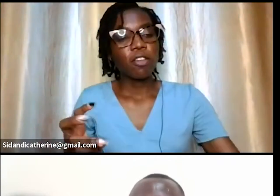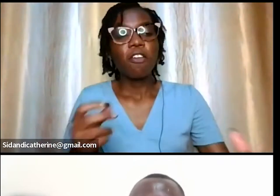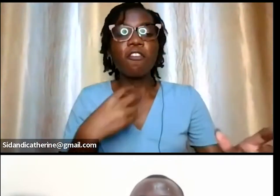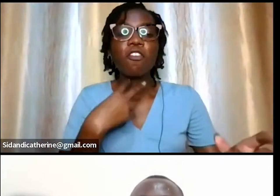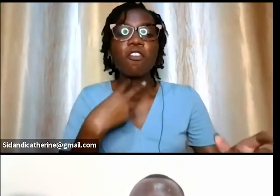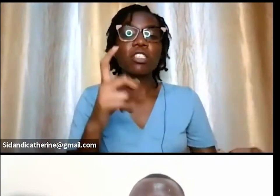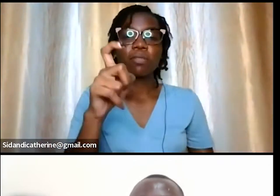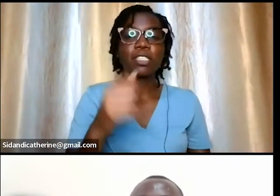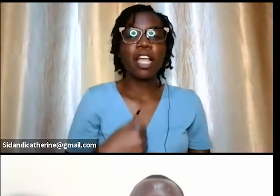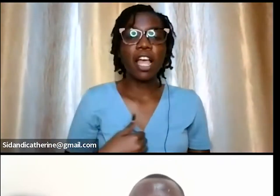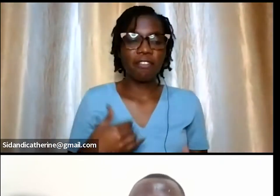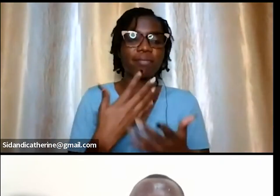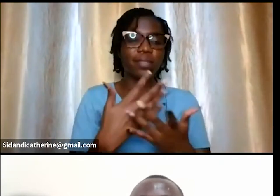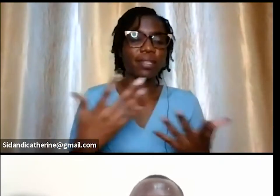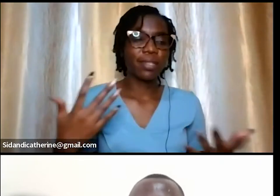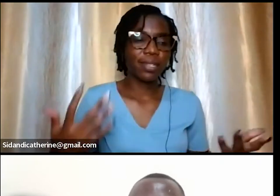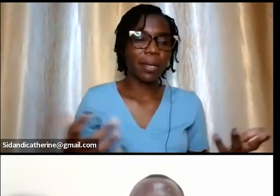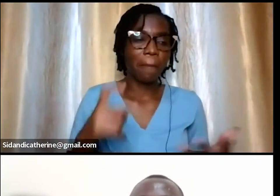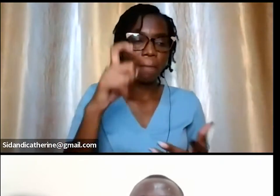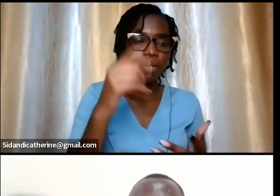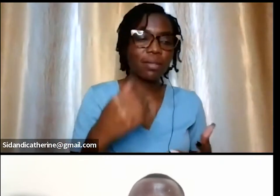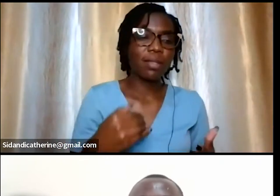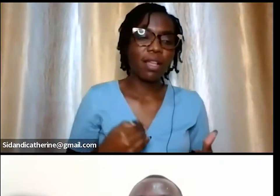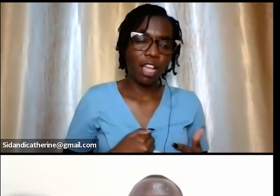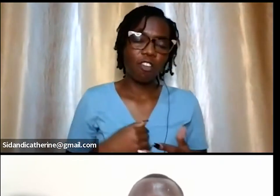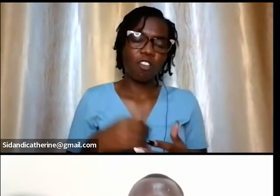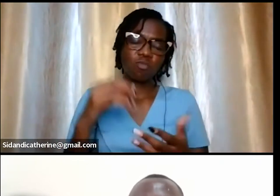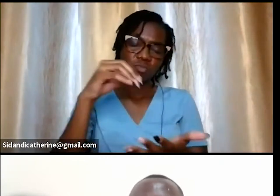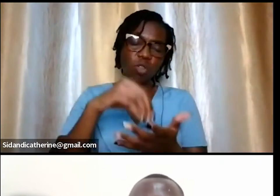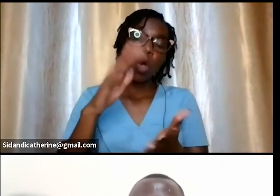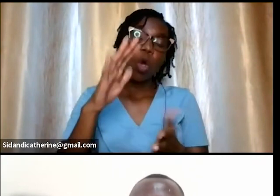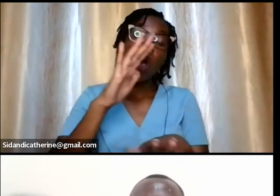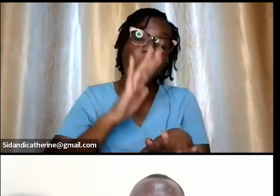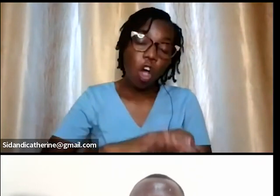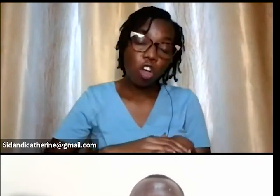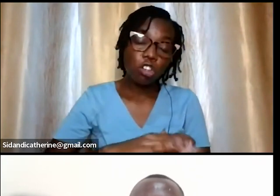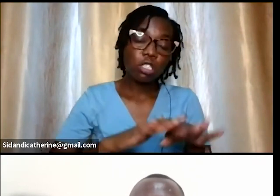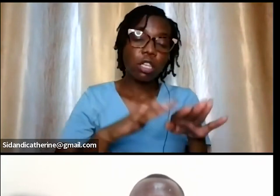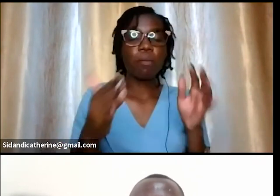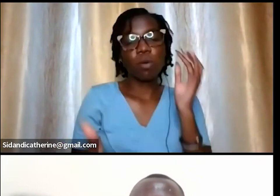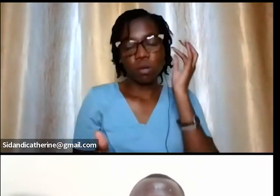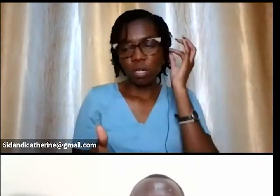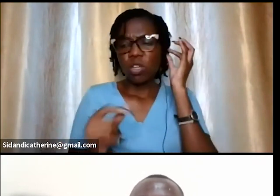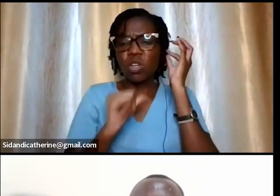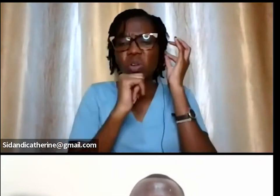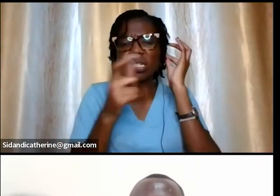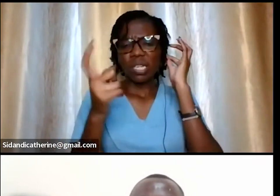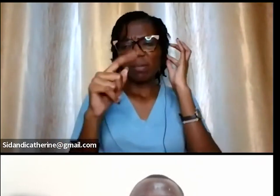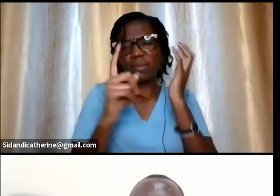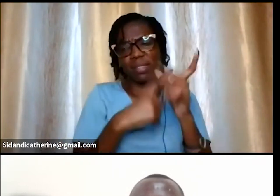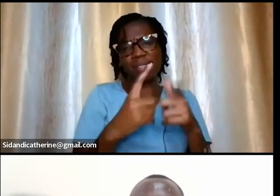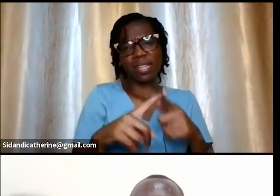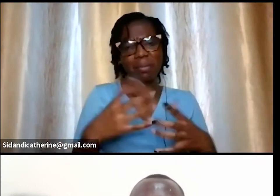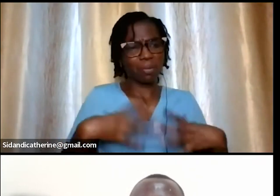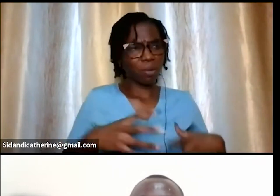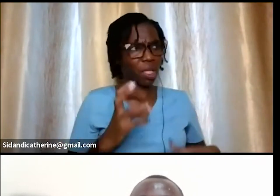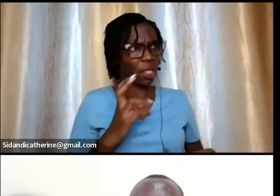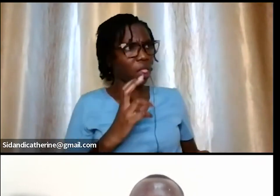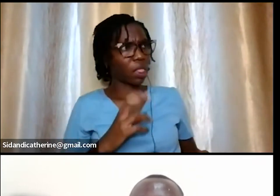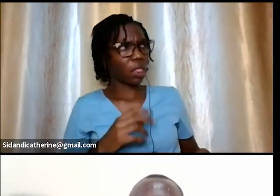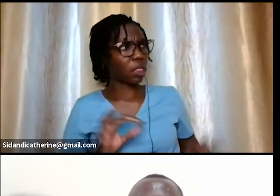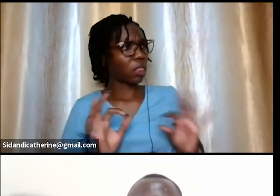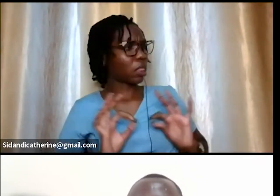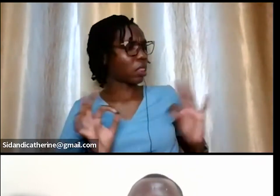course, you must have content on the table. You cannot just come there and then you're saying things until people look at you and they're like, huh? Mpaka when